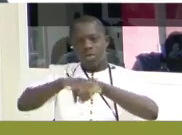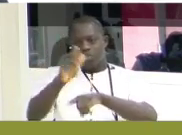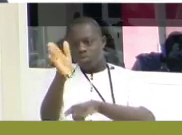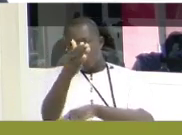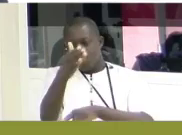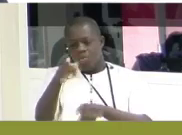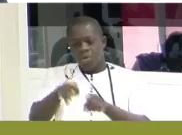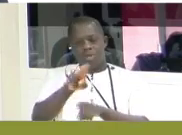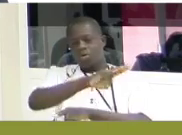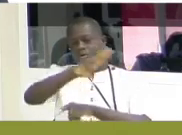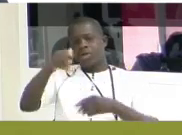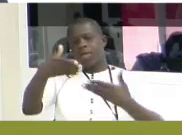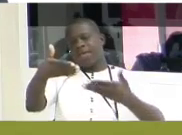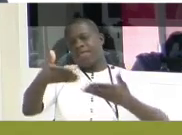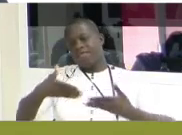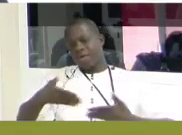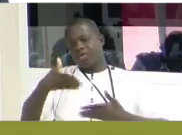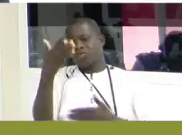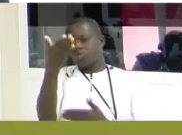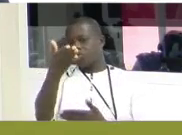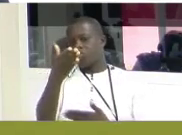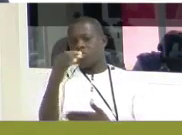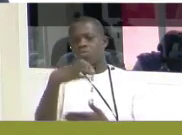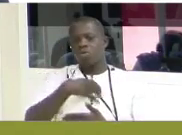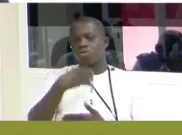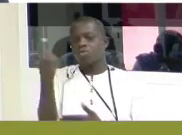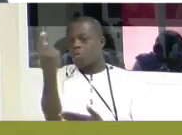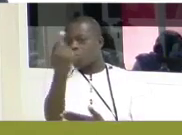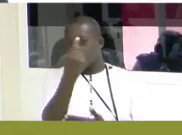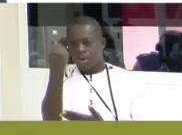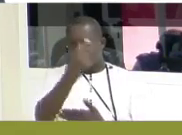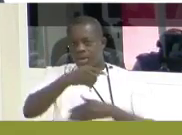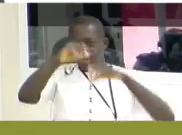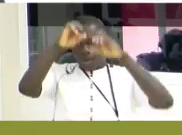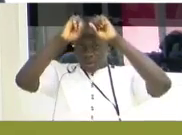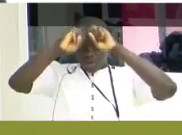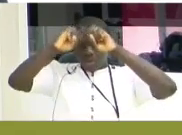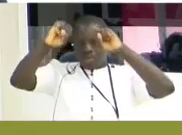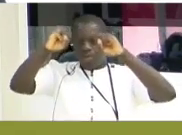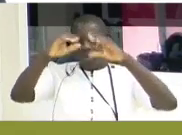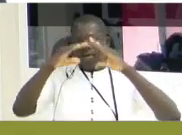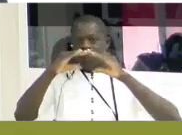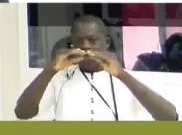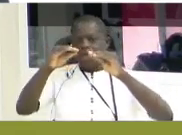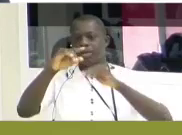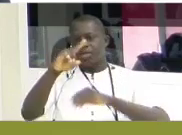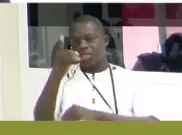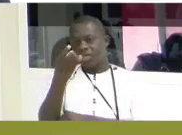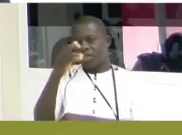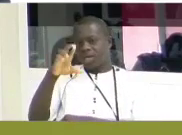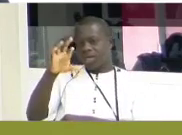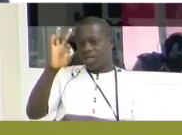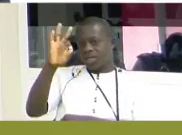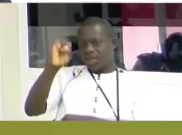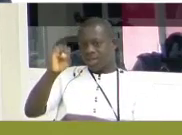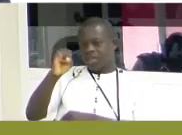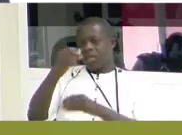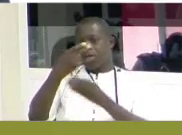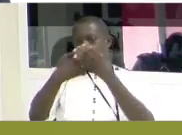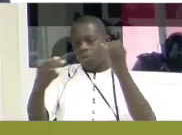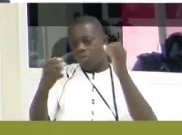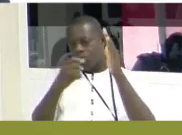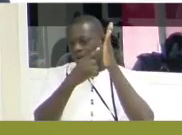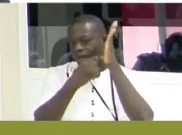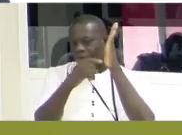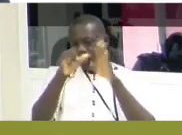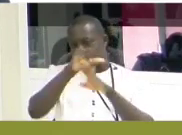invited. It's just the state media we want. That is the GRTS, both radio and television, plus Gambia Daily, then was